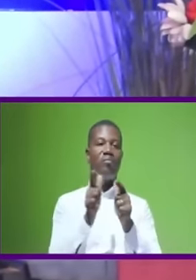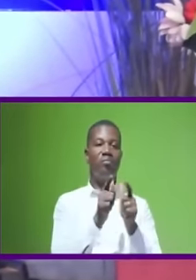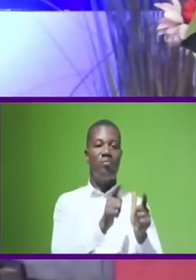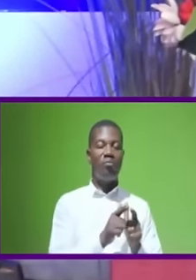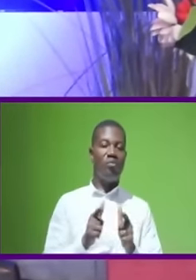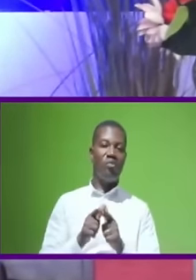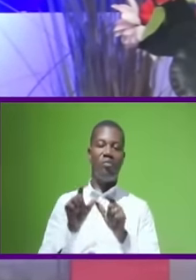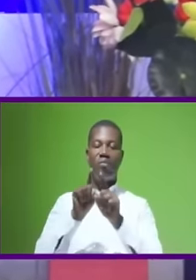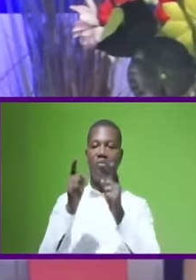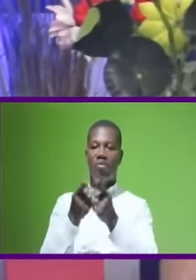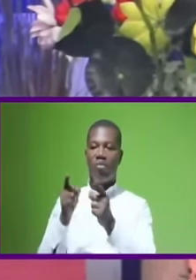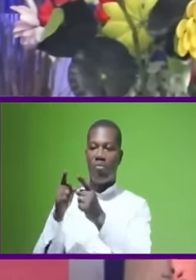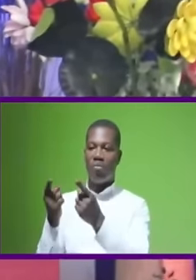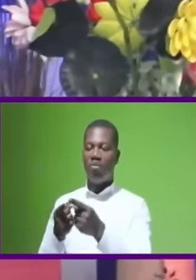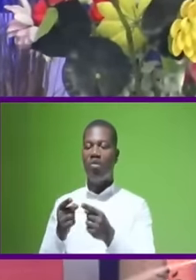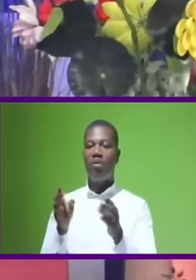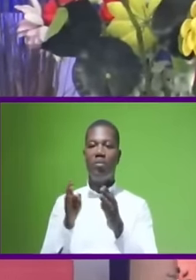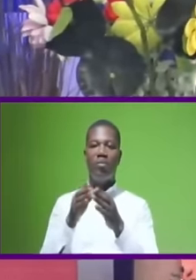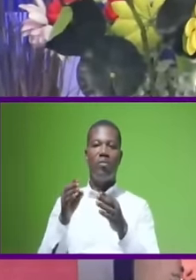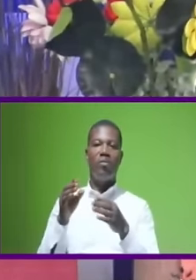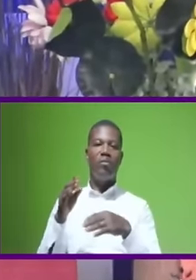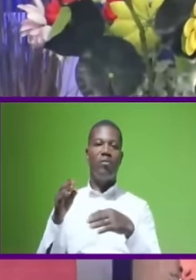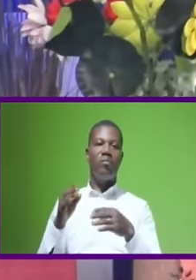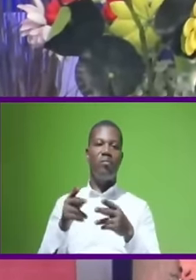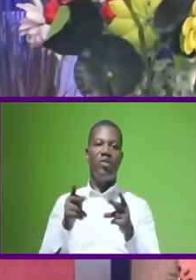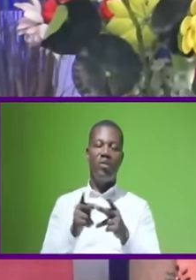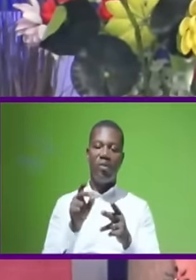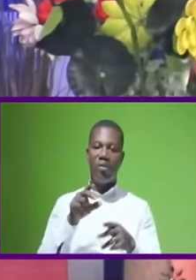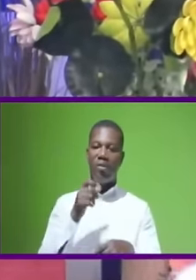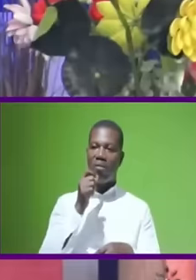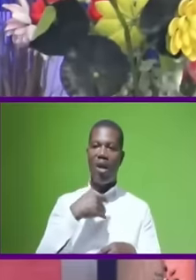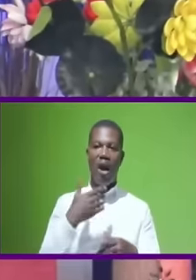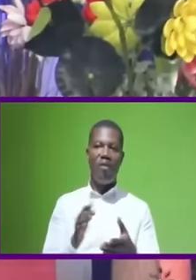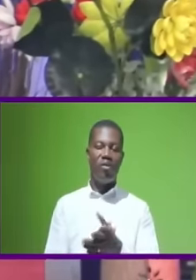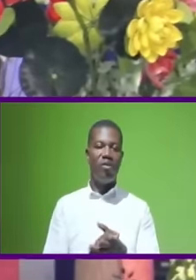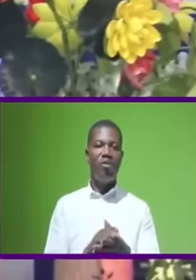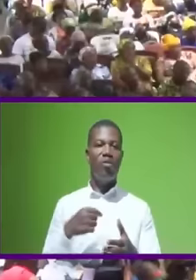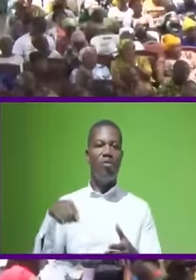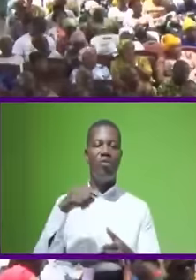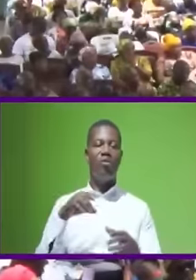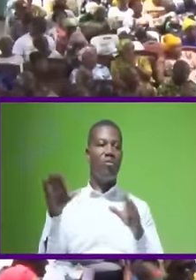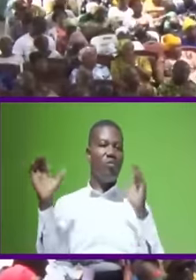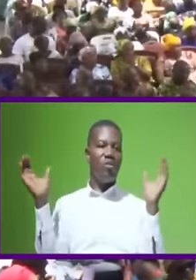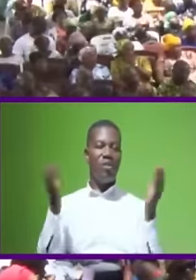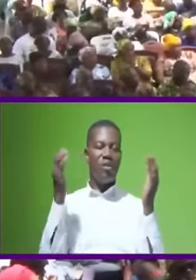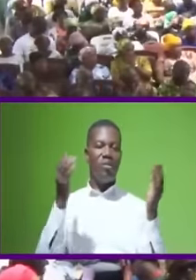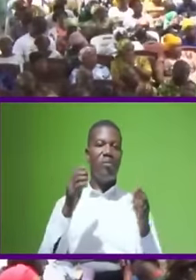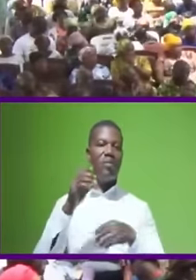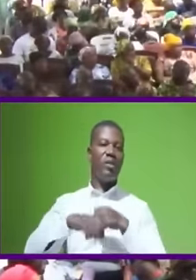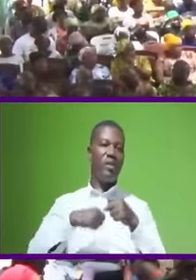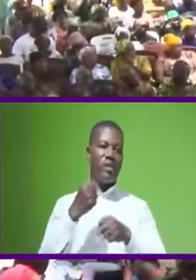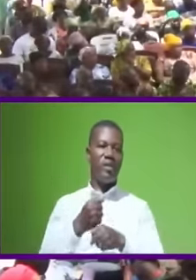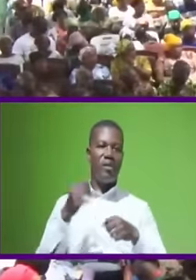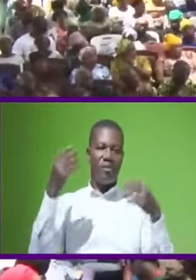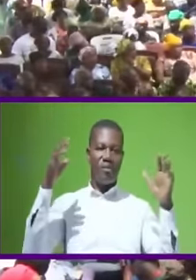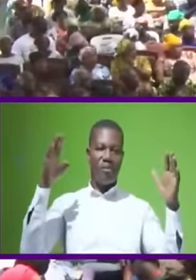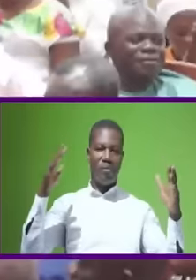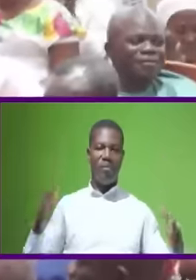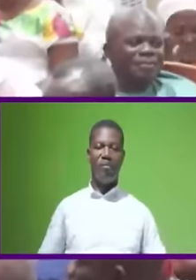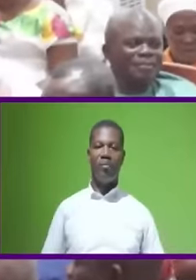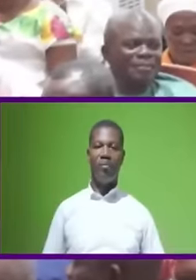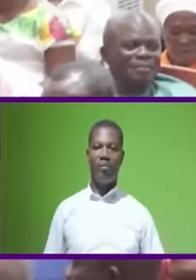yesen. So ye be di na afi e di atia di. Yes Lord. Those who have assessing